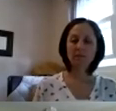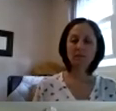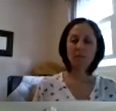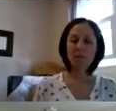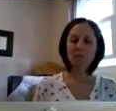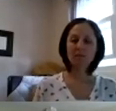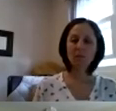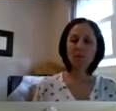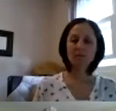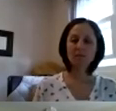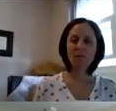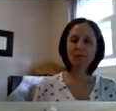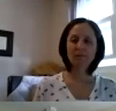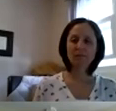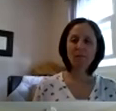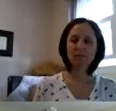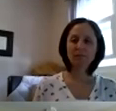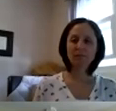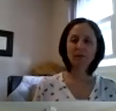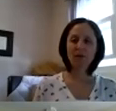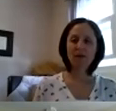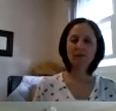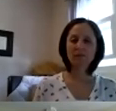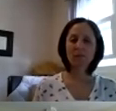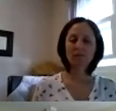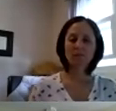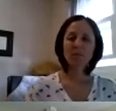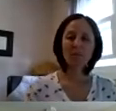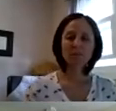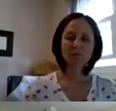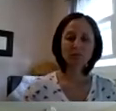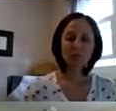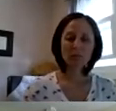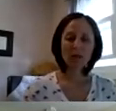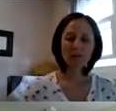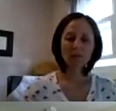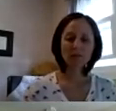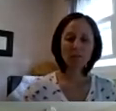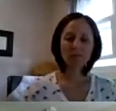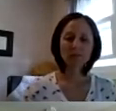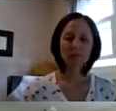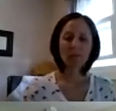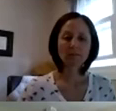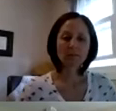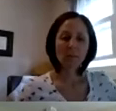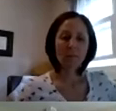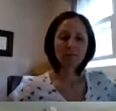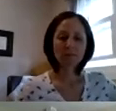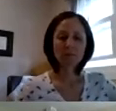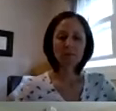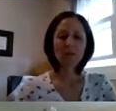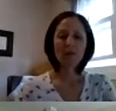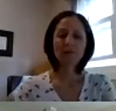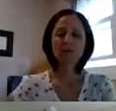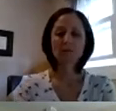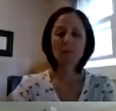these questions. It's been really great to get some additional information on all of the great work that you're doing and how this